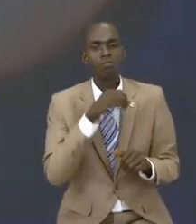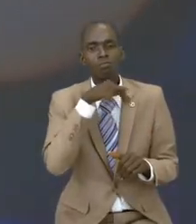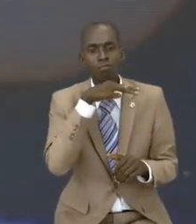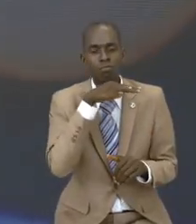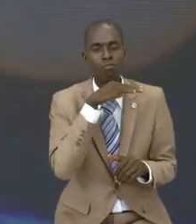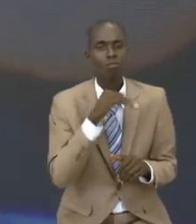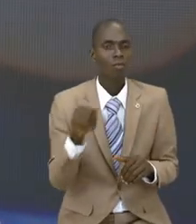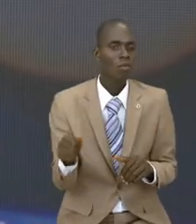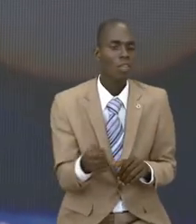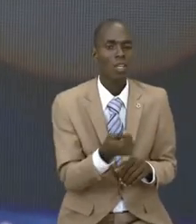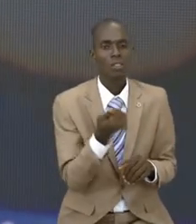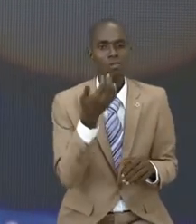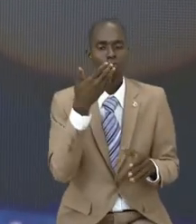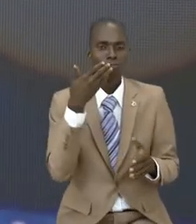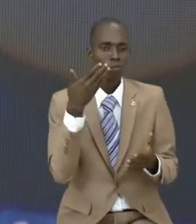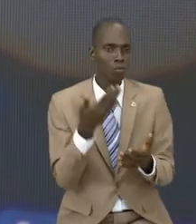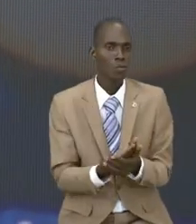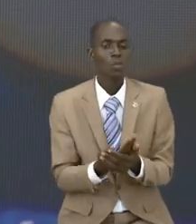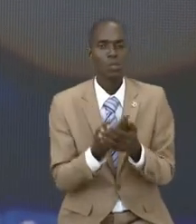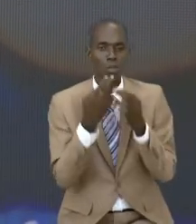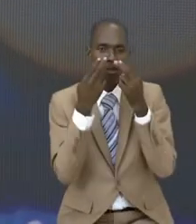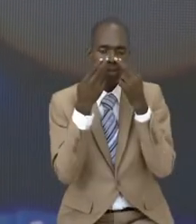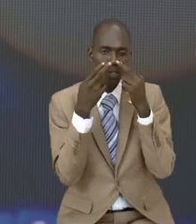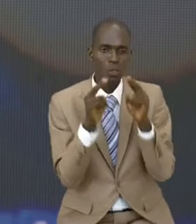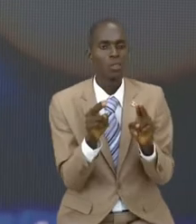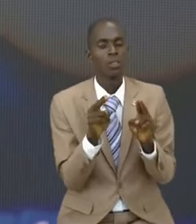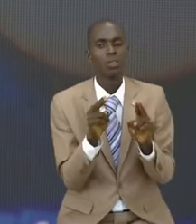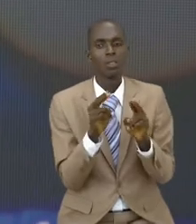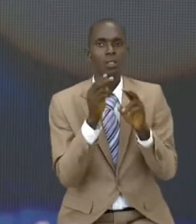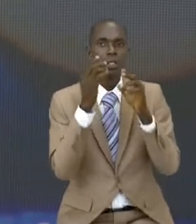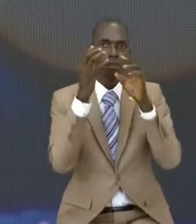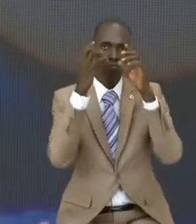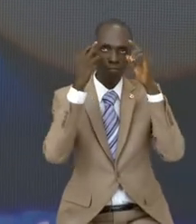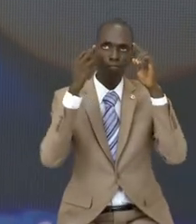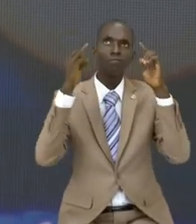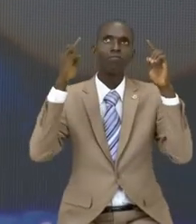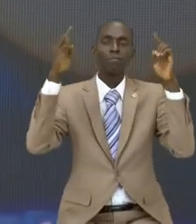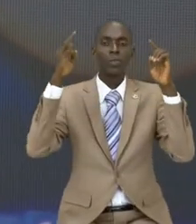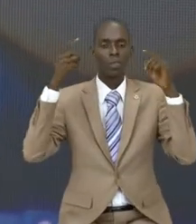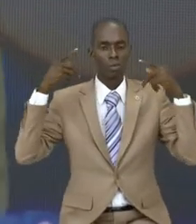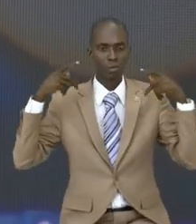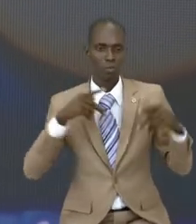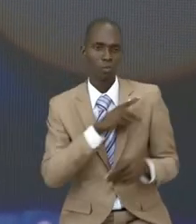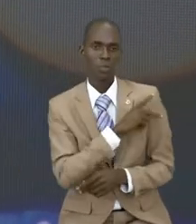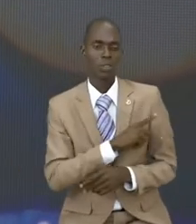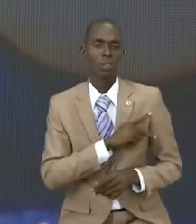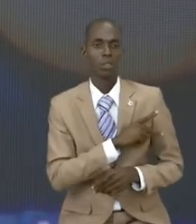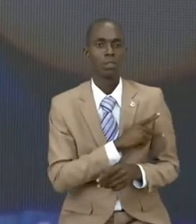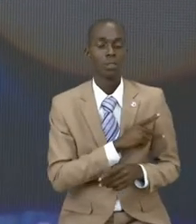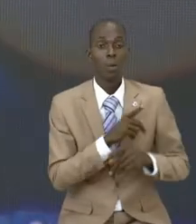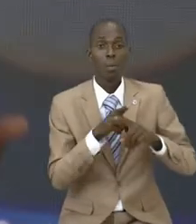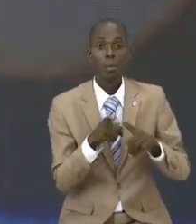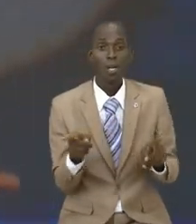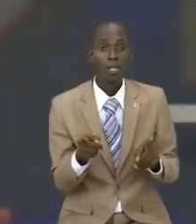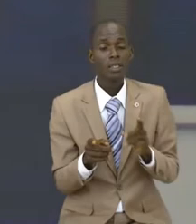any good, innocent, achieving personality. But if